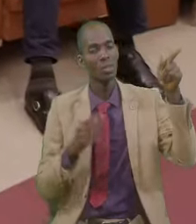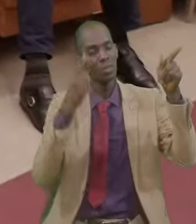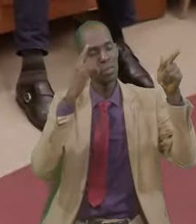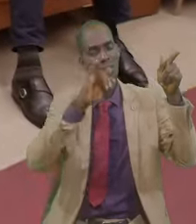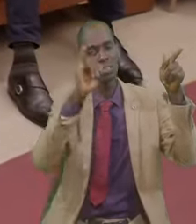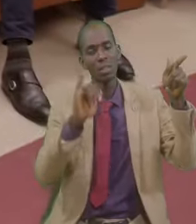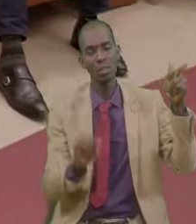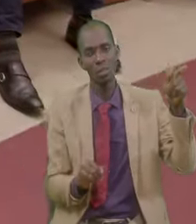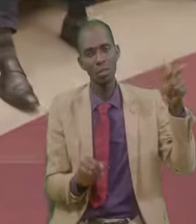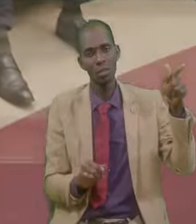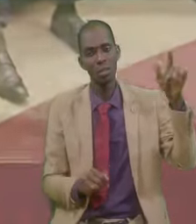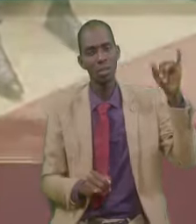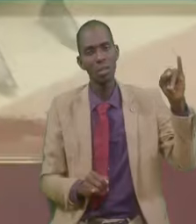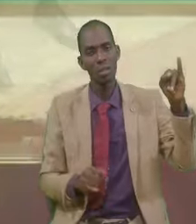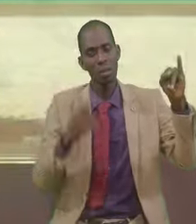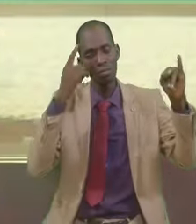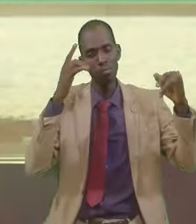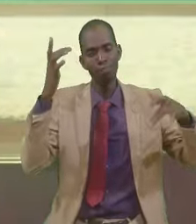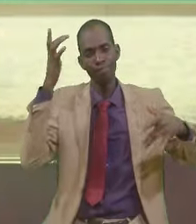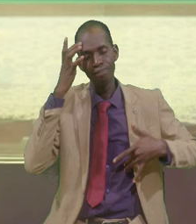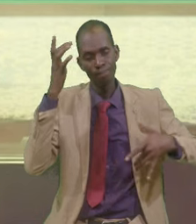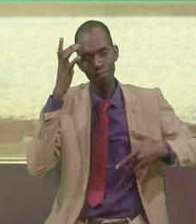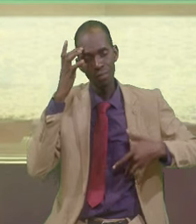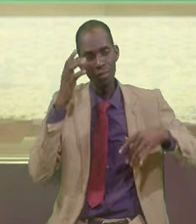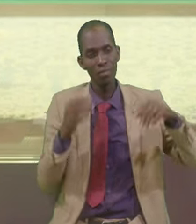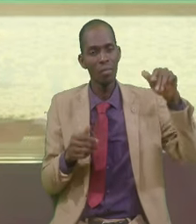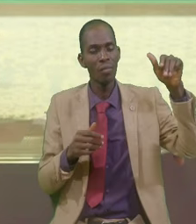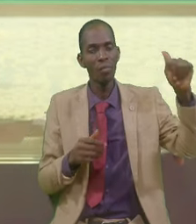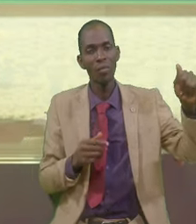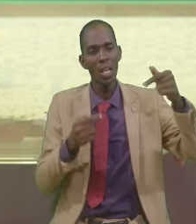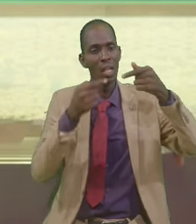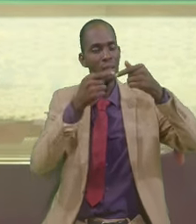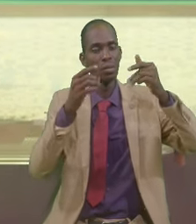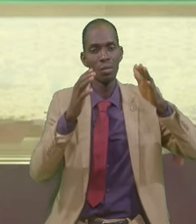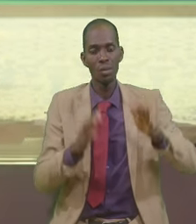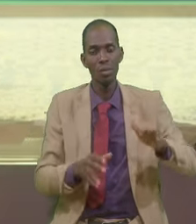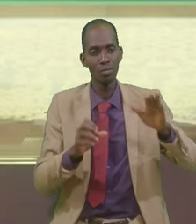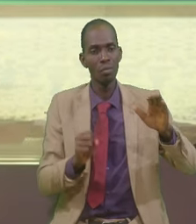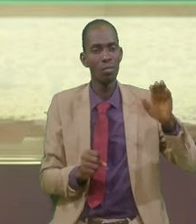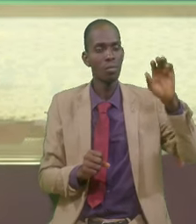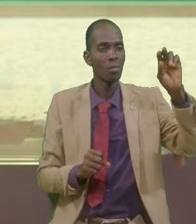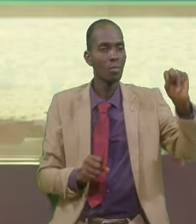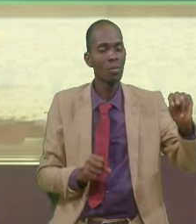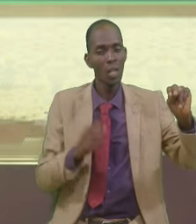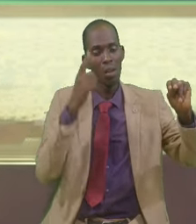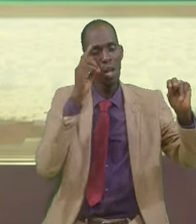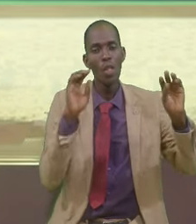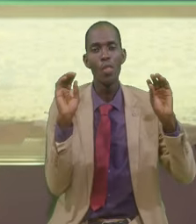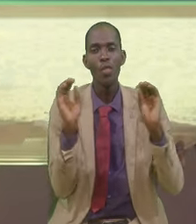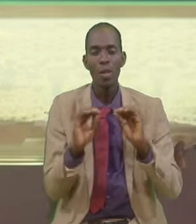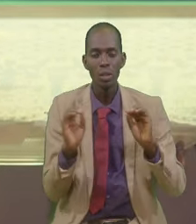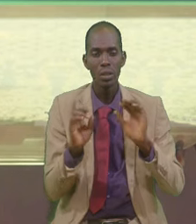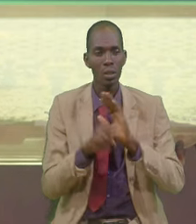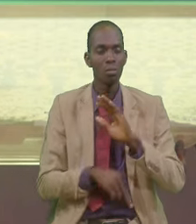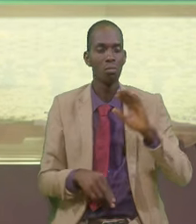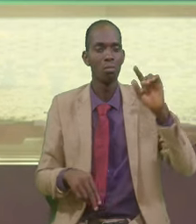gods, I for infirmity, A for adversaries, N for nothingness,